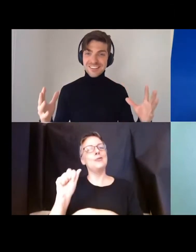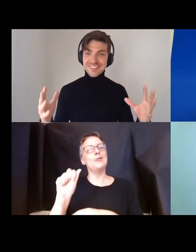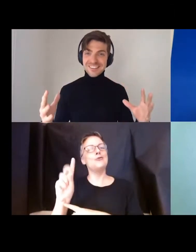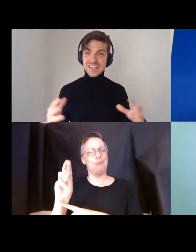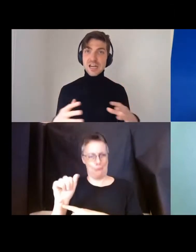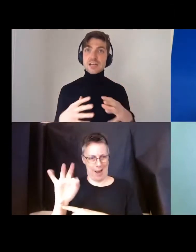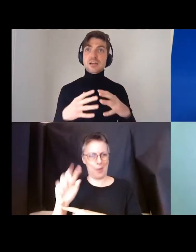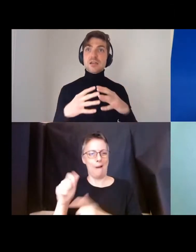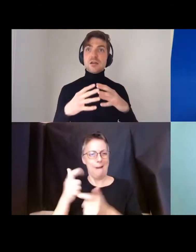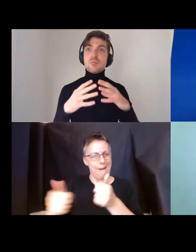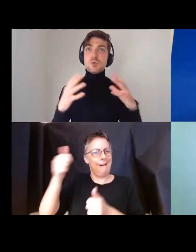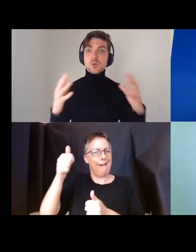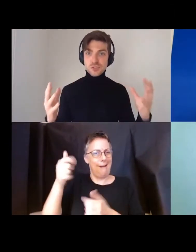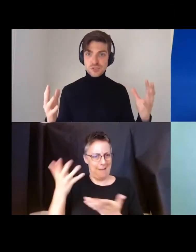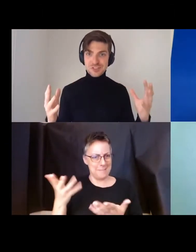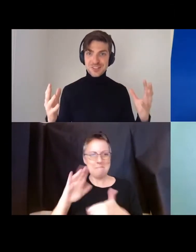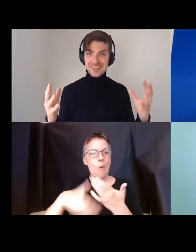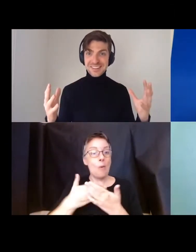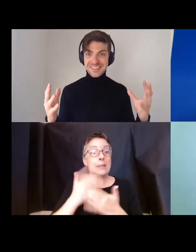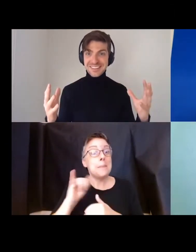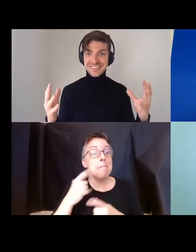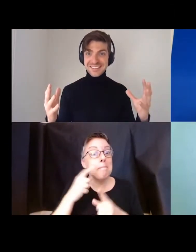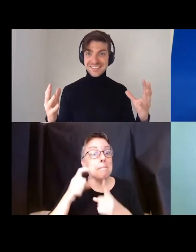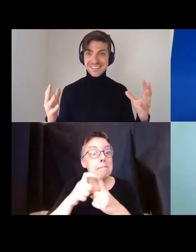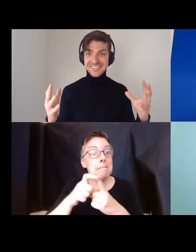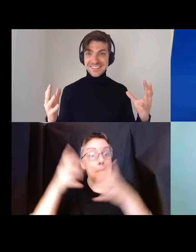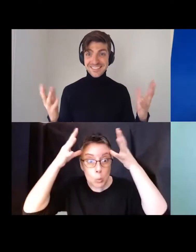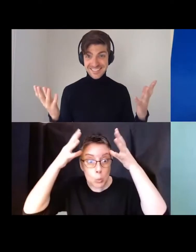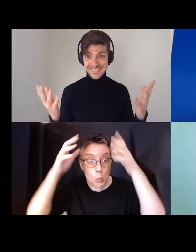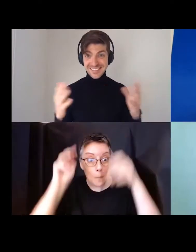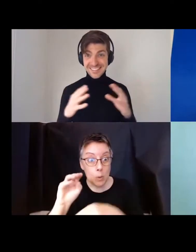Dracula, like moose.